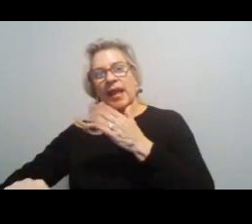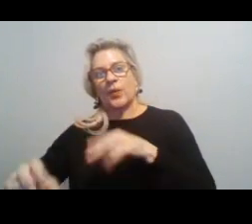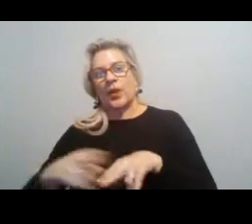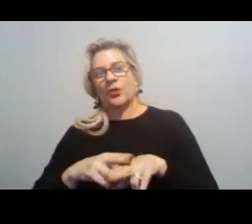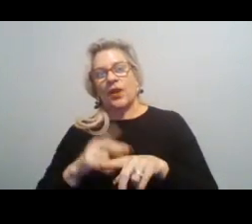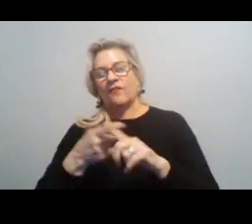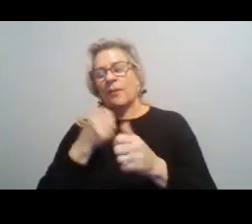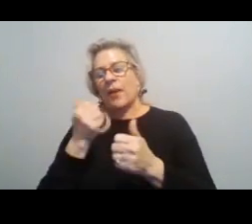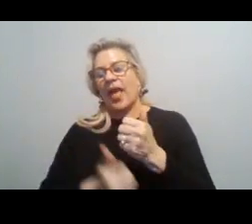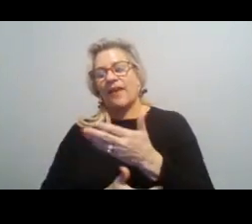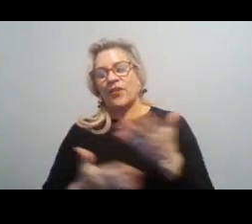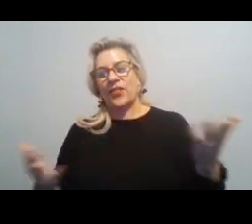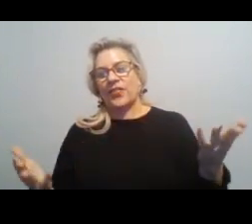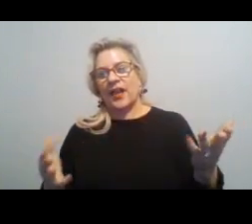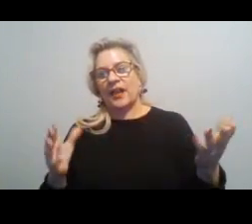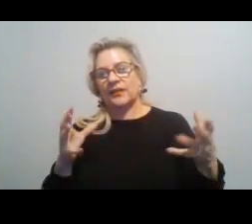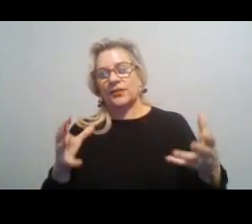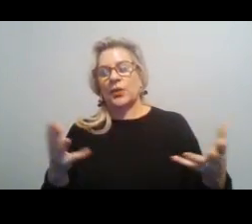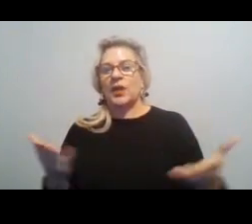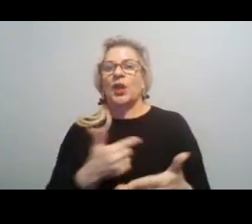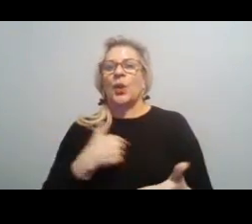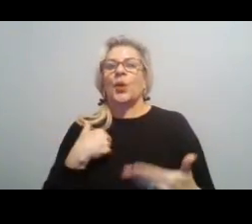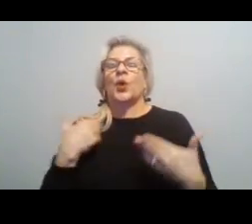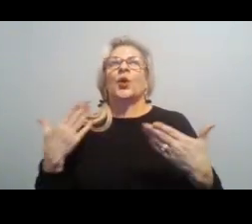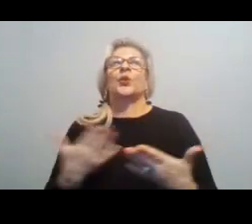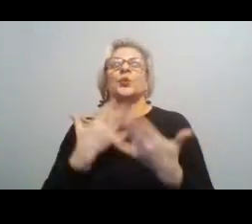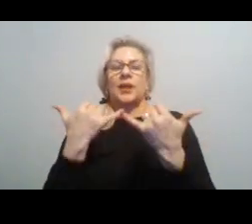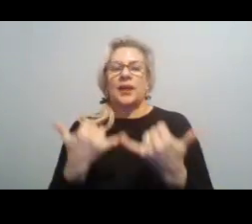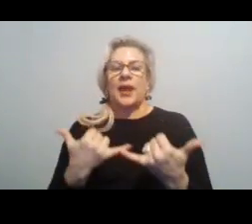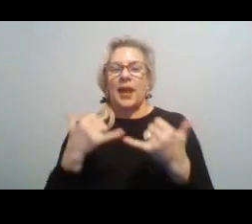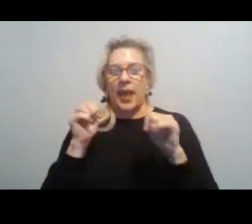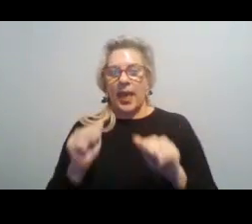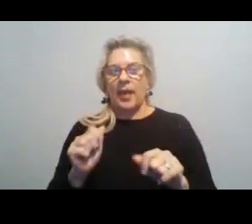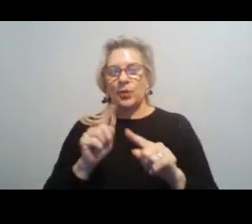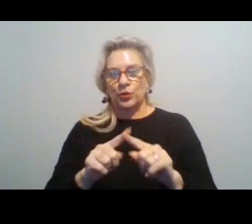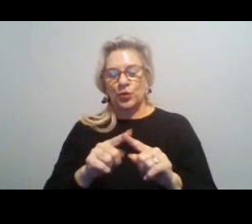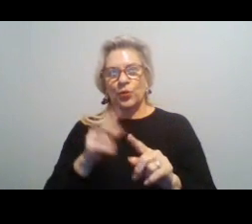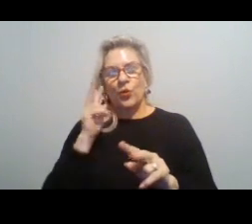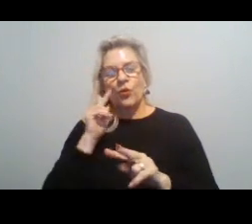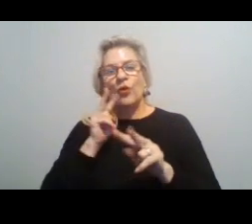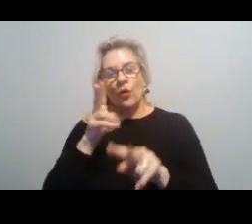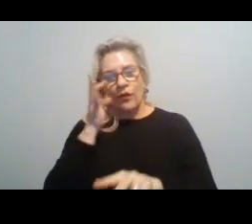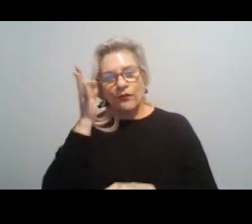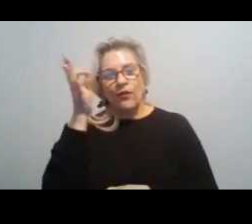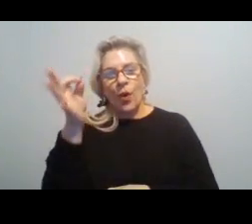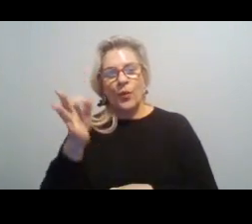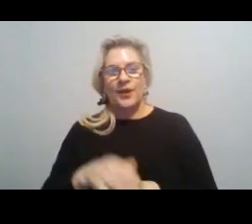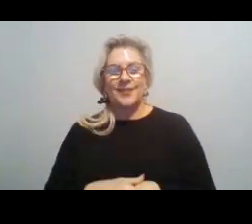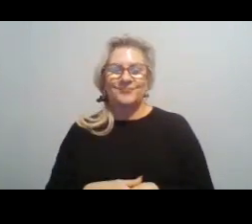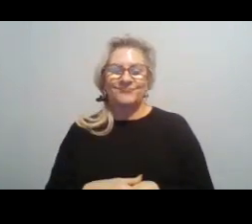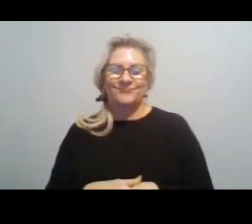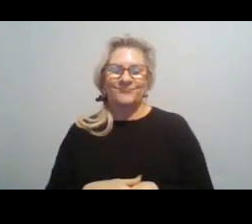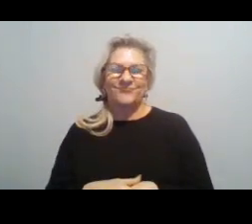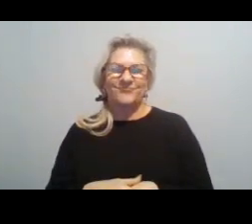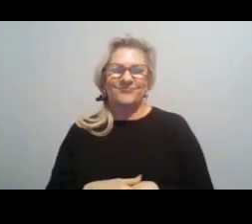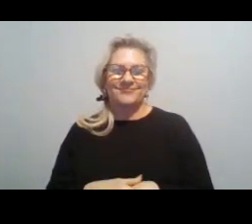being in that category. And here we are today, able to move forward with improvements that are not